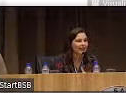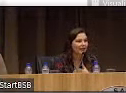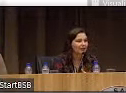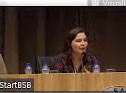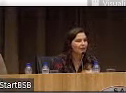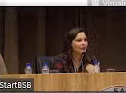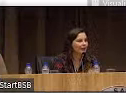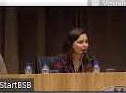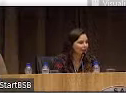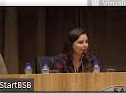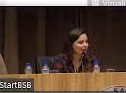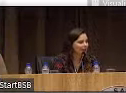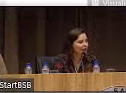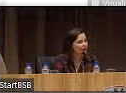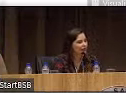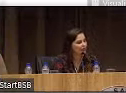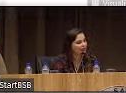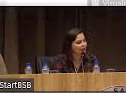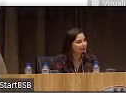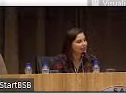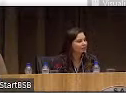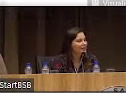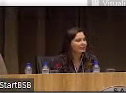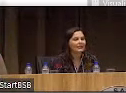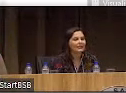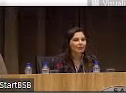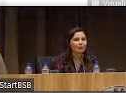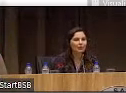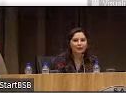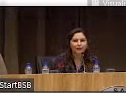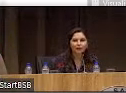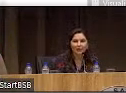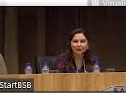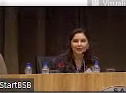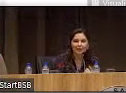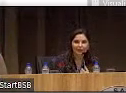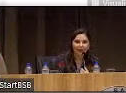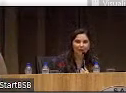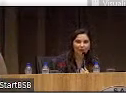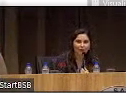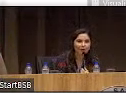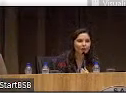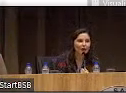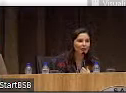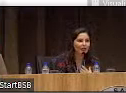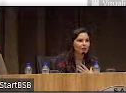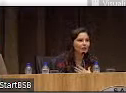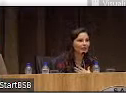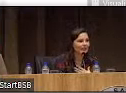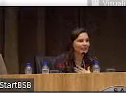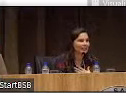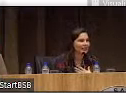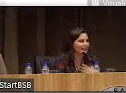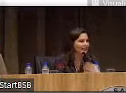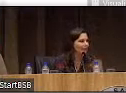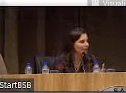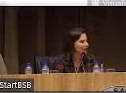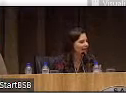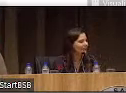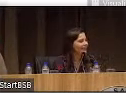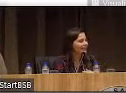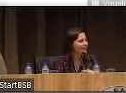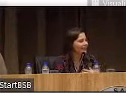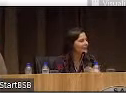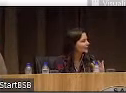is very important, so we can have these data and improve our data. We still have a lot of information that is still